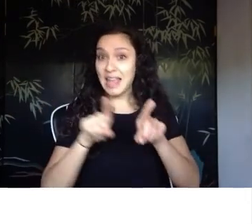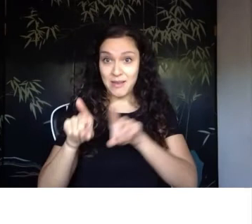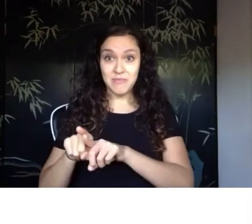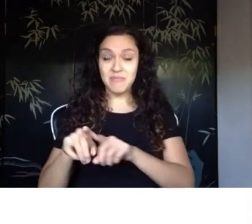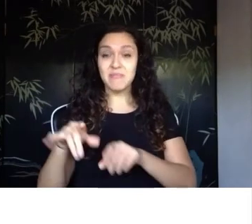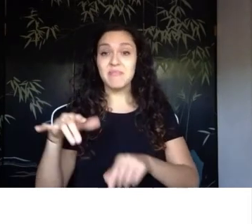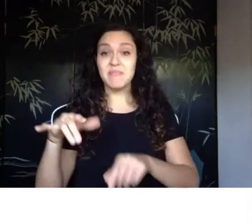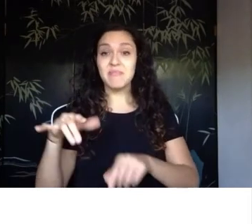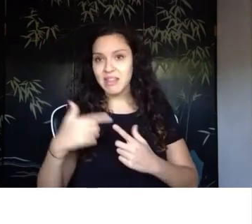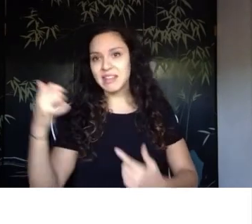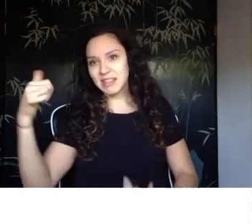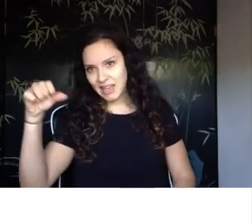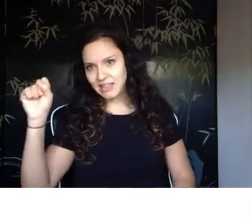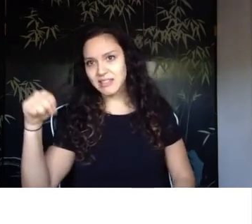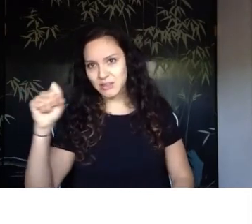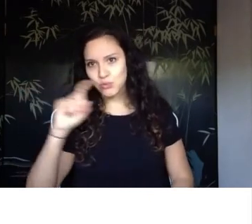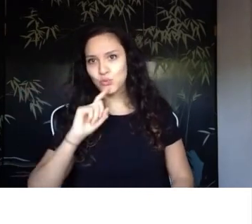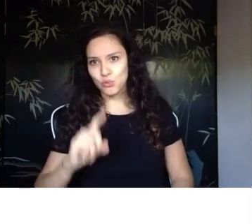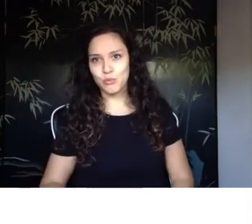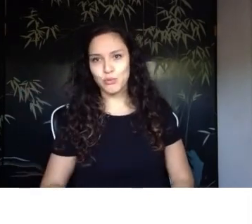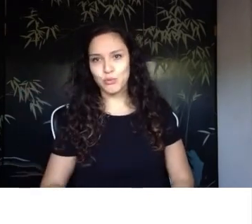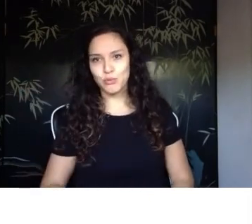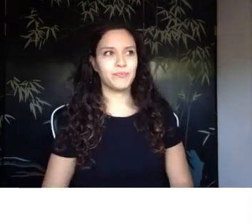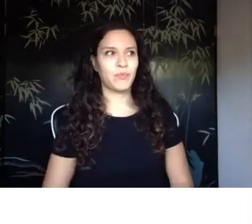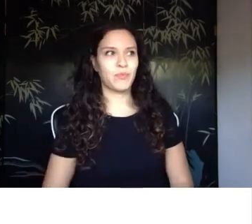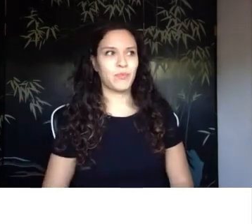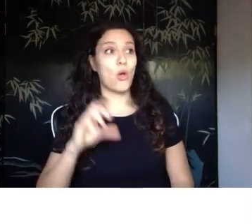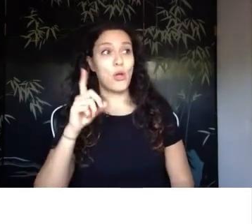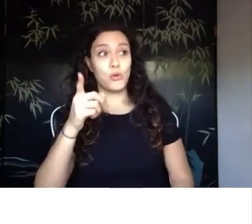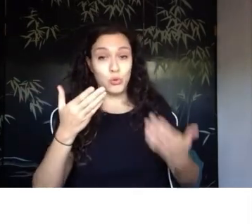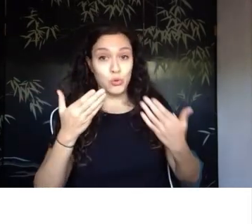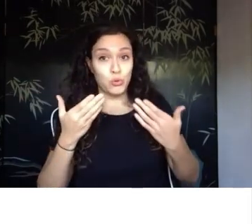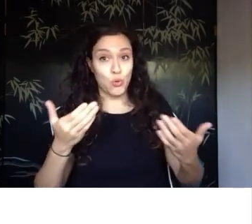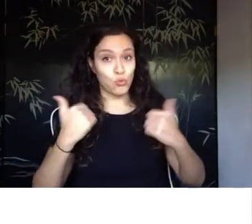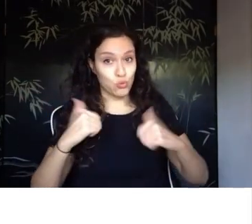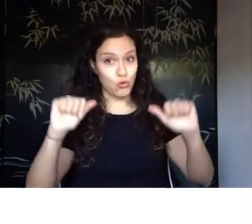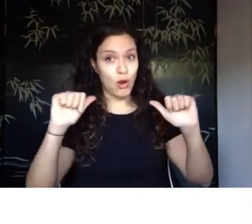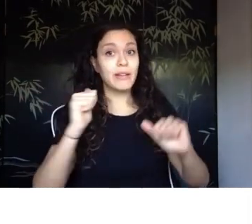decimals, then it's true. They're proportional.